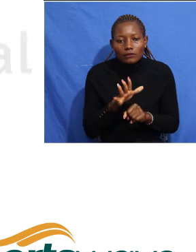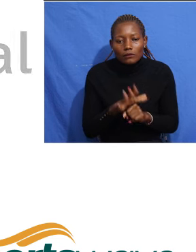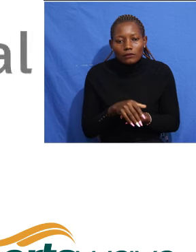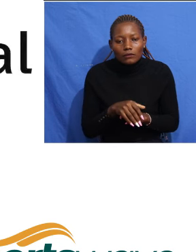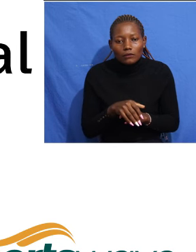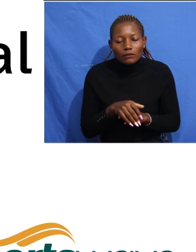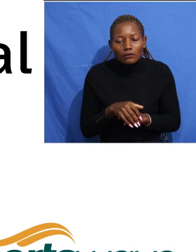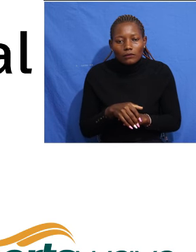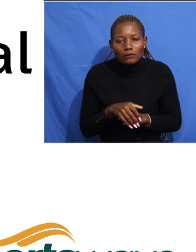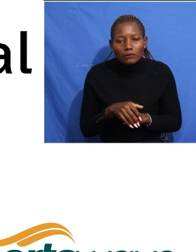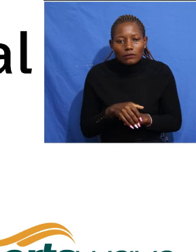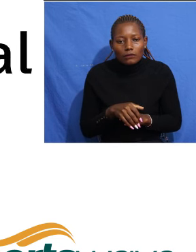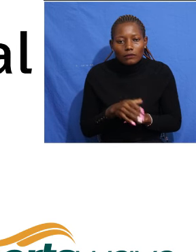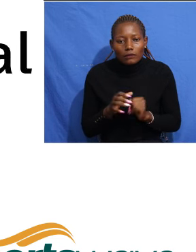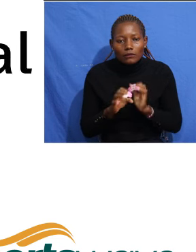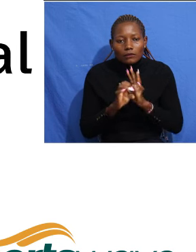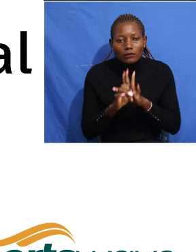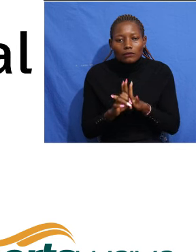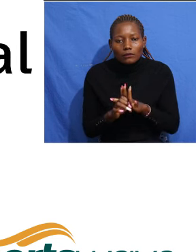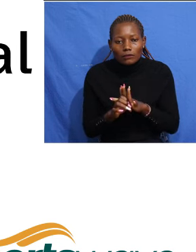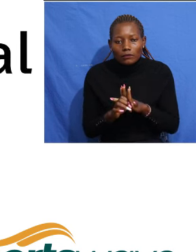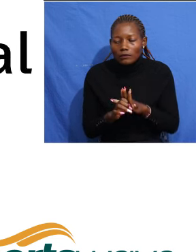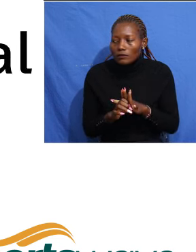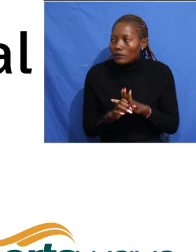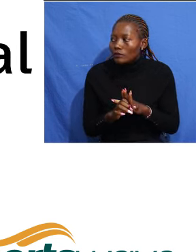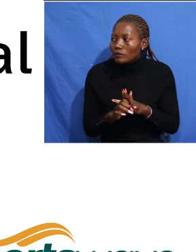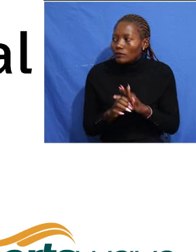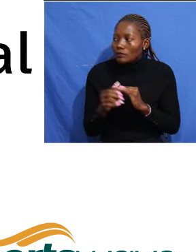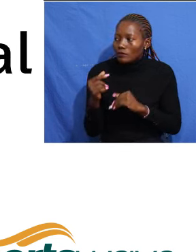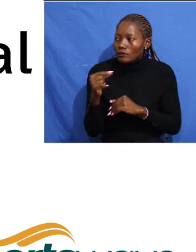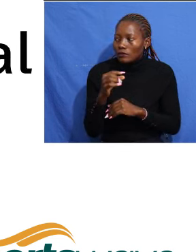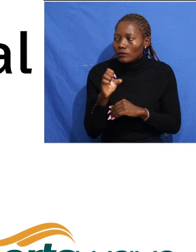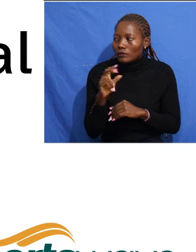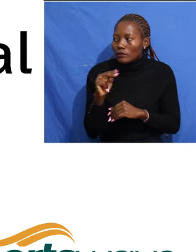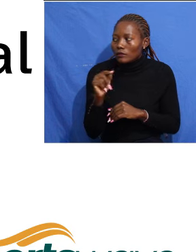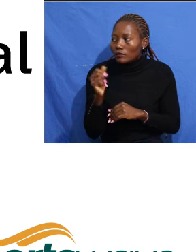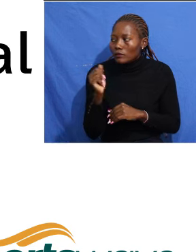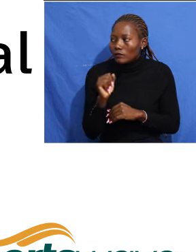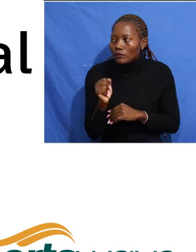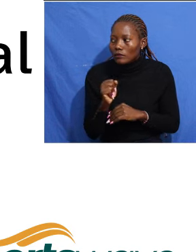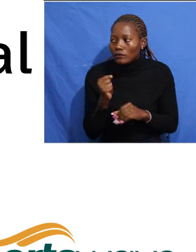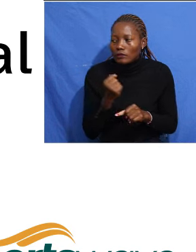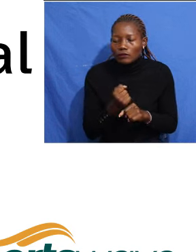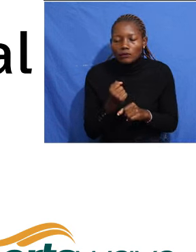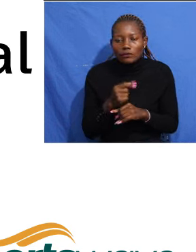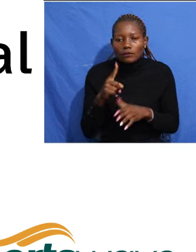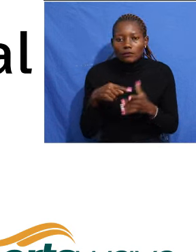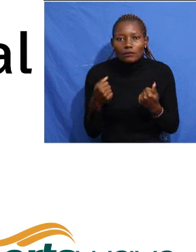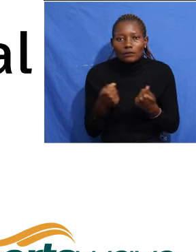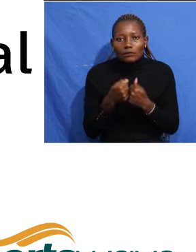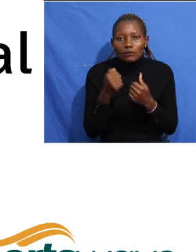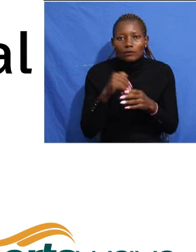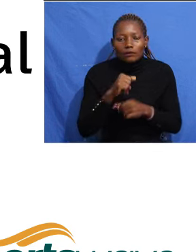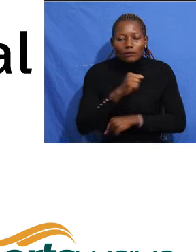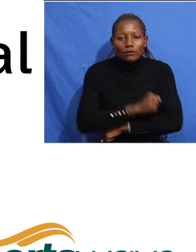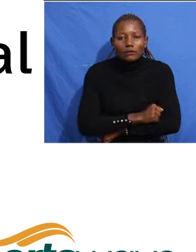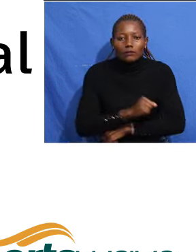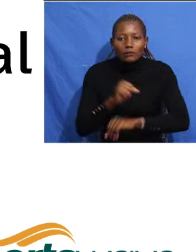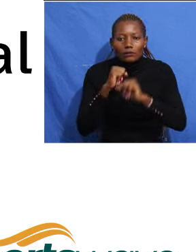performance, like heredity, your genetics and work, what's happening at your school, social life,